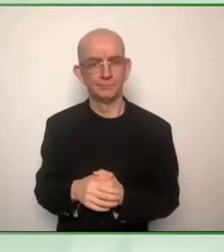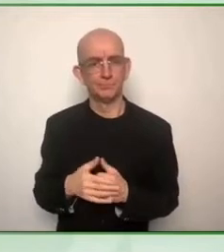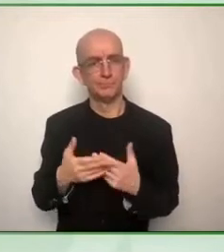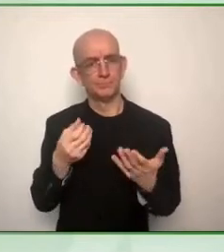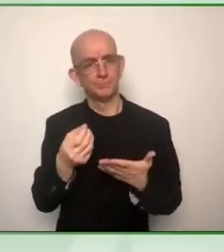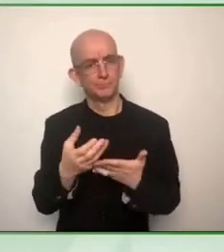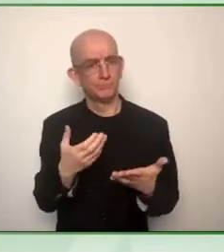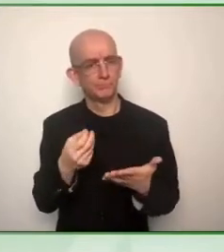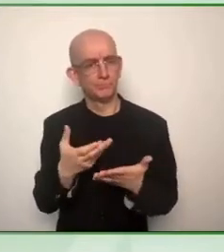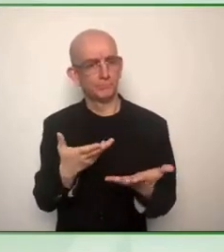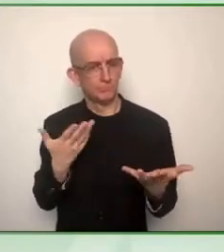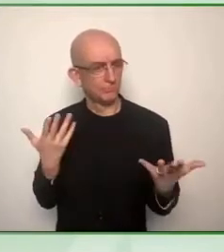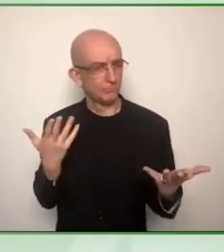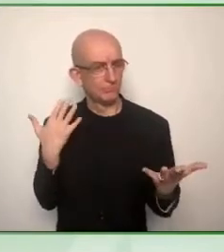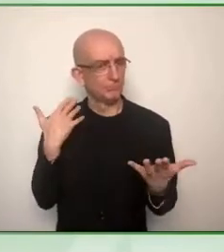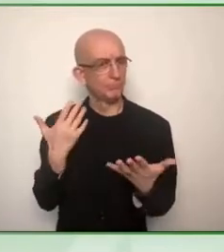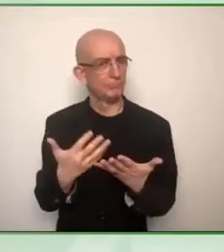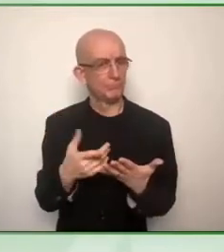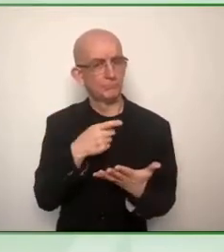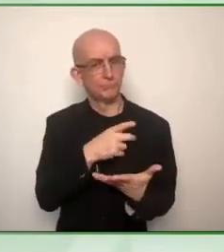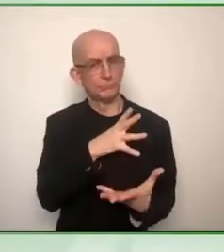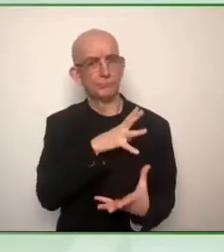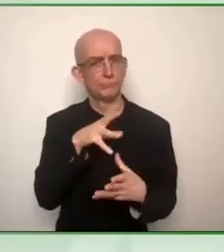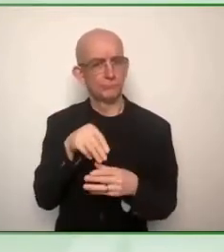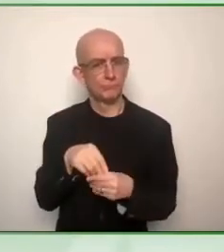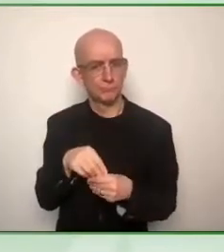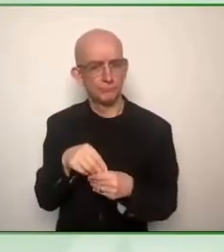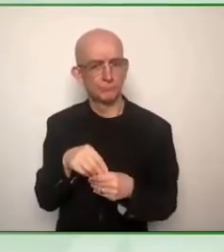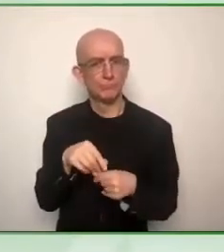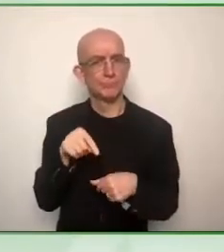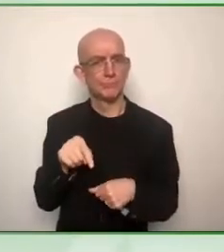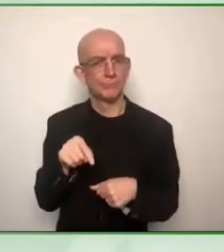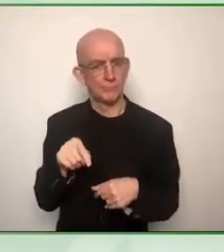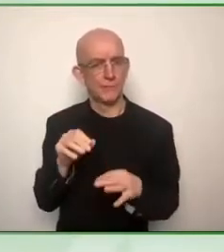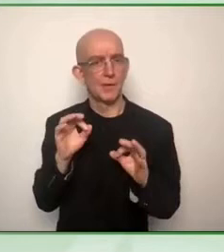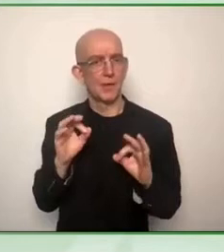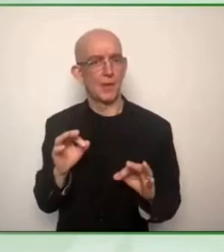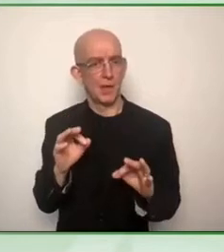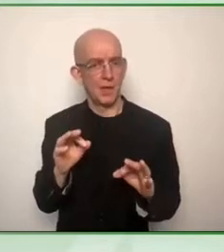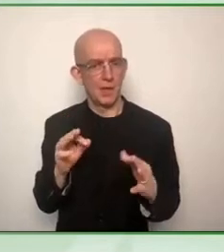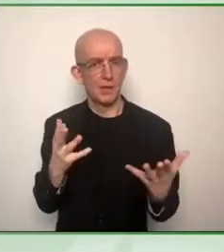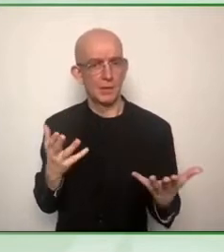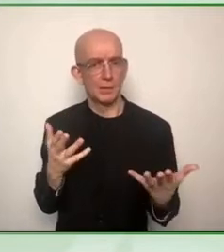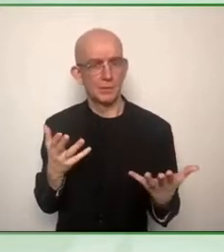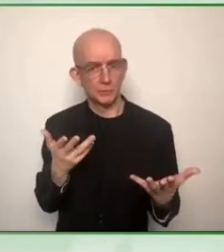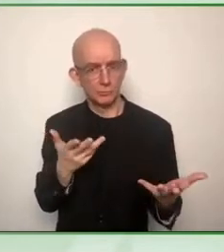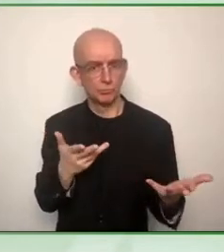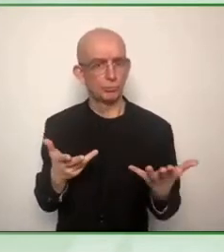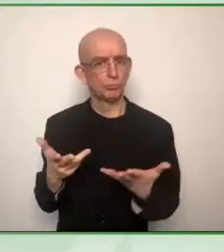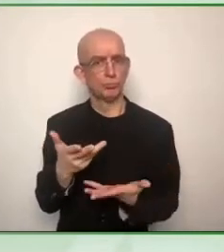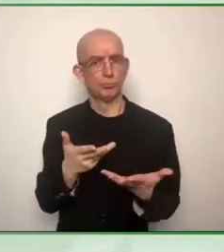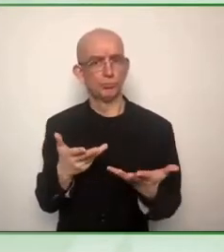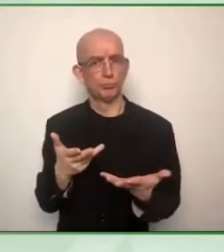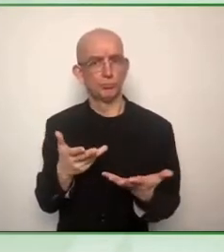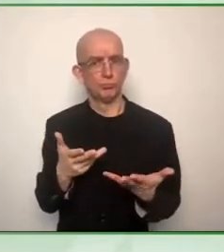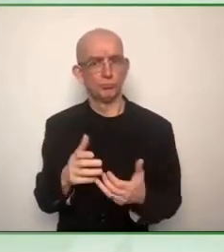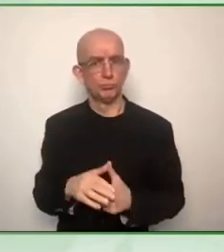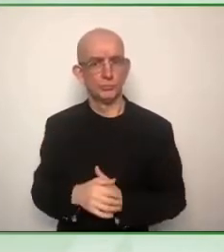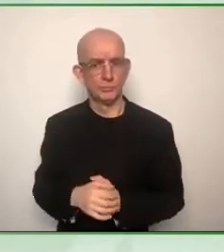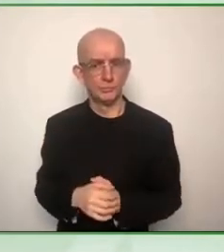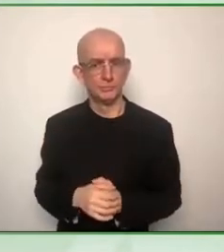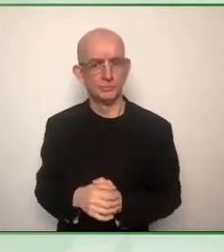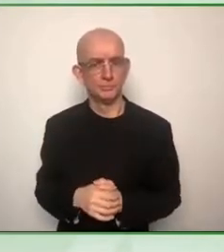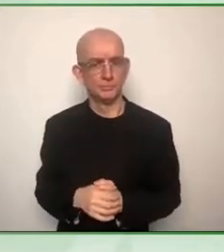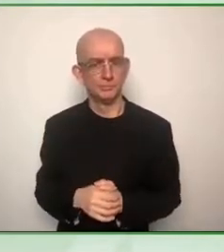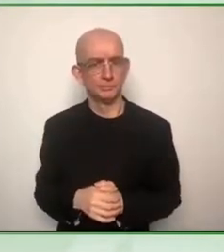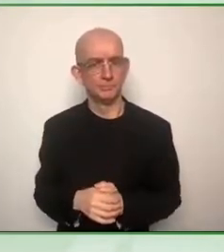That was in 2019 when I was awarded with Zero Project. Since then, we've come leaps and bounds. And I think it was always going to be a natural